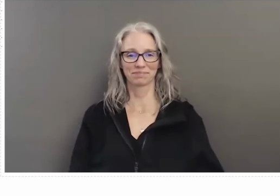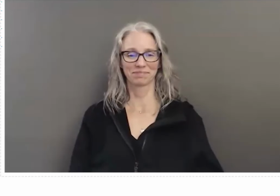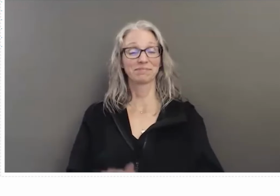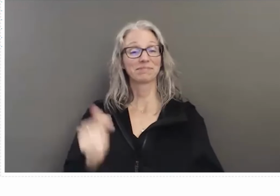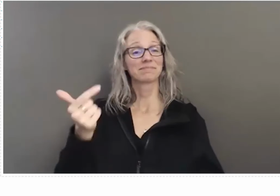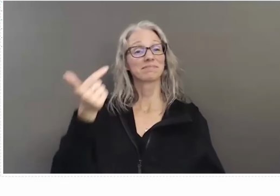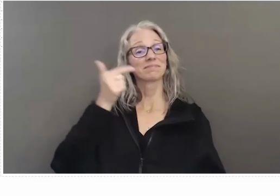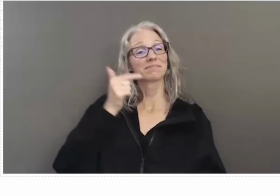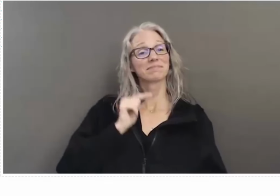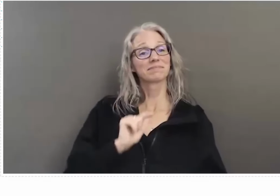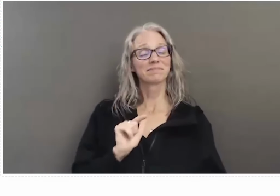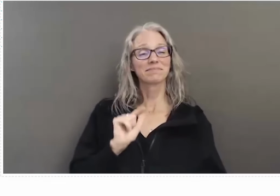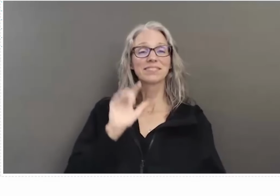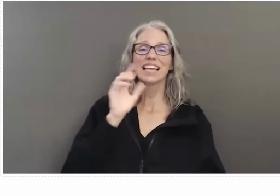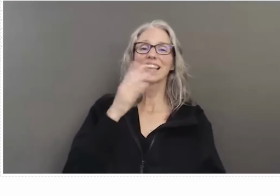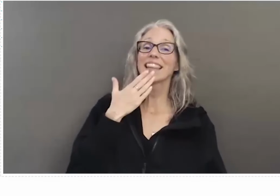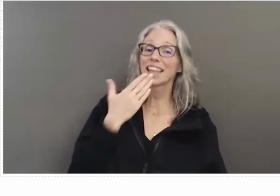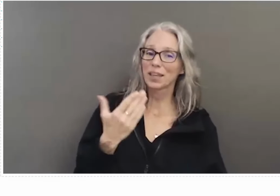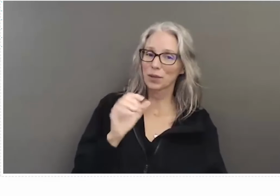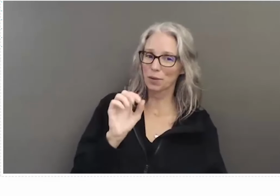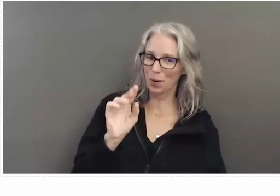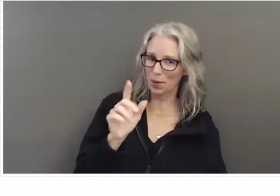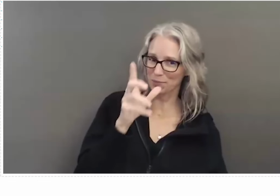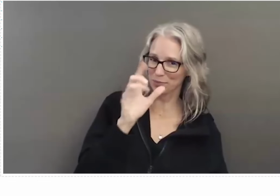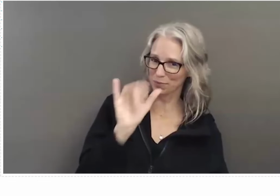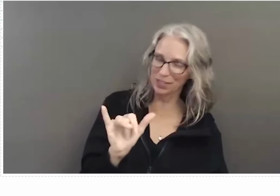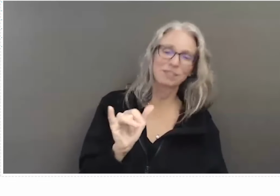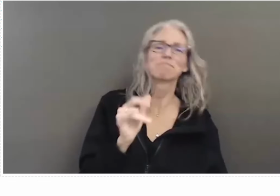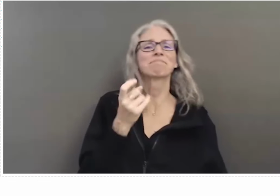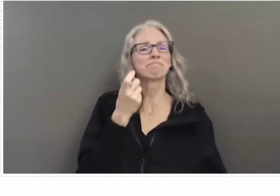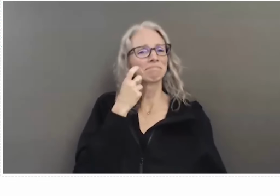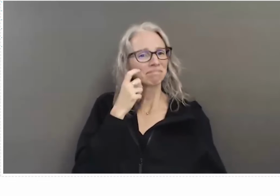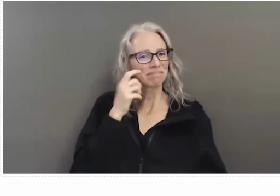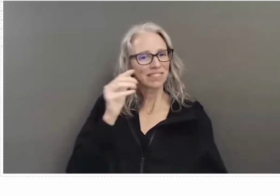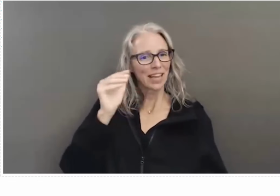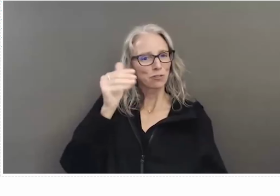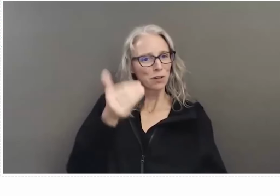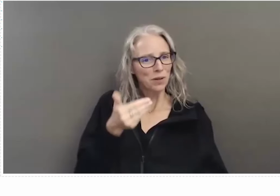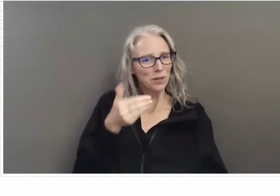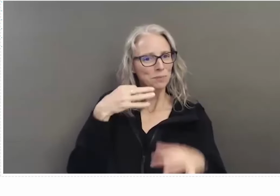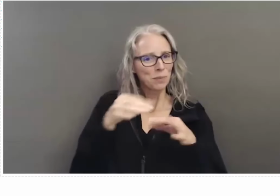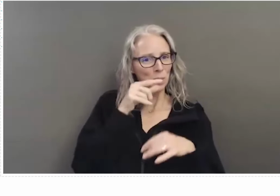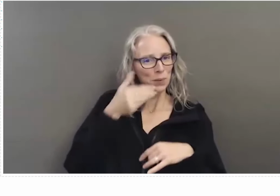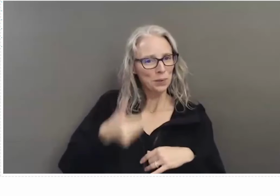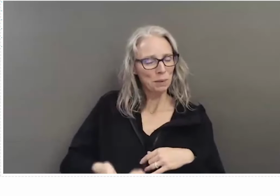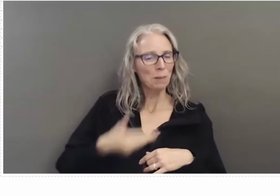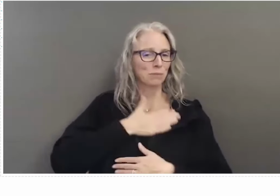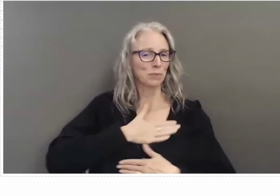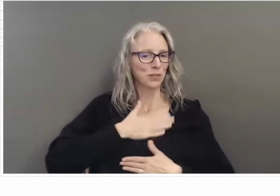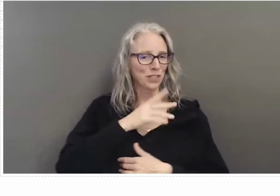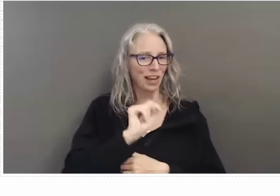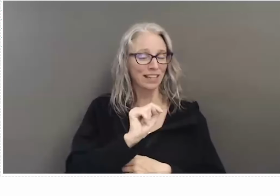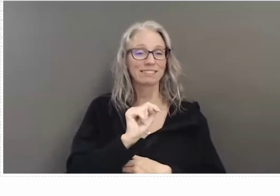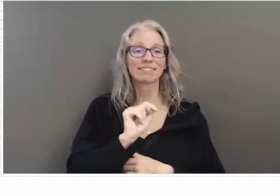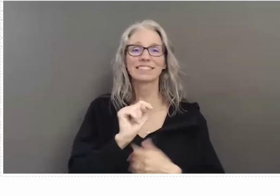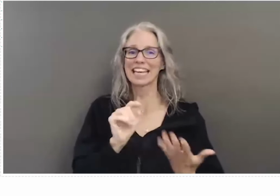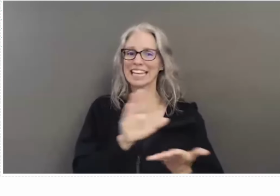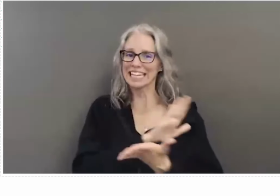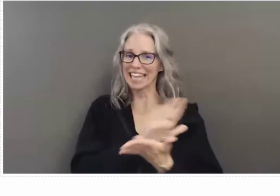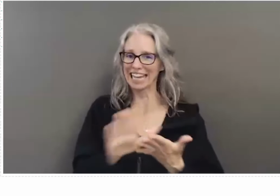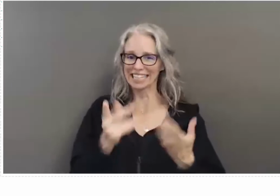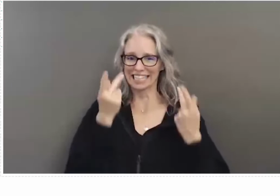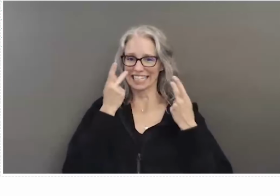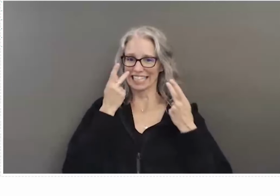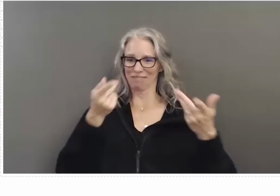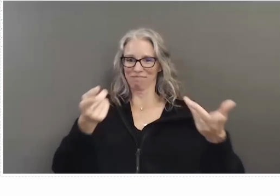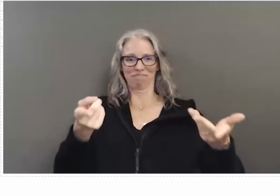Thanks so much, Aubrey. I really appreciate that lovely introduction. And it's nice to be back in Business and Arts land.